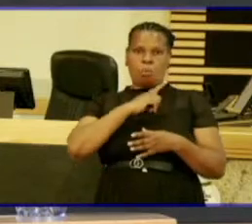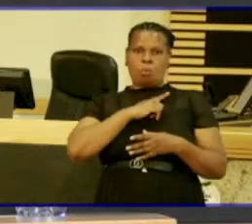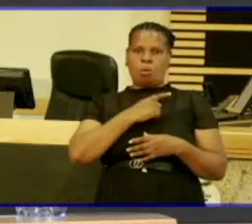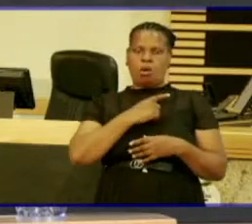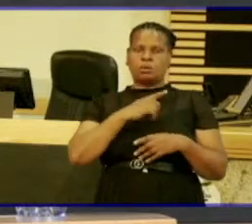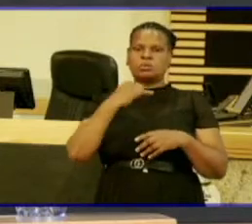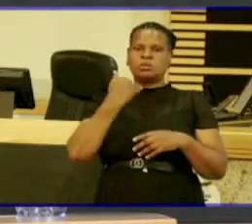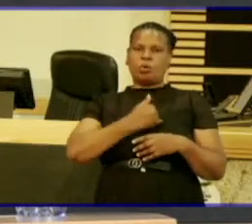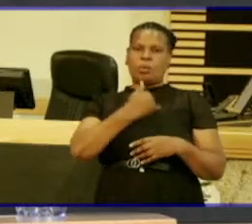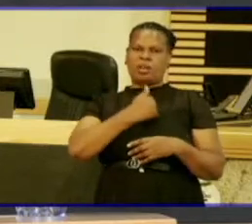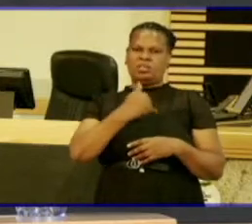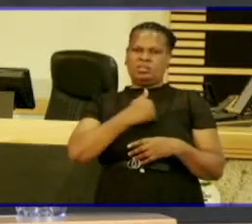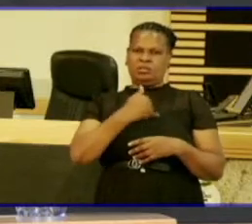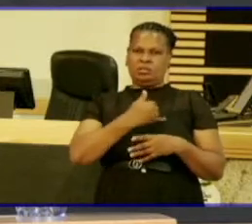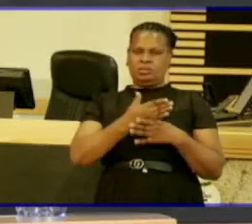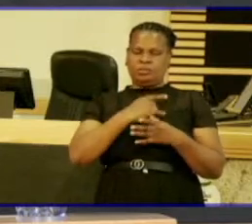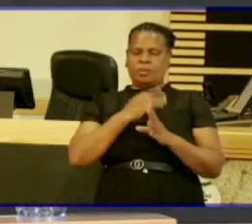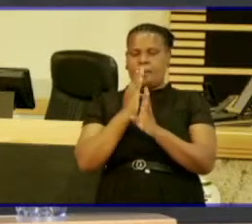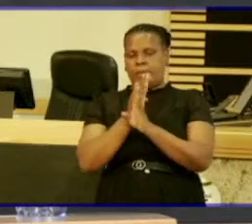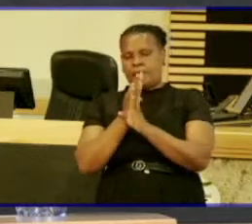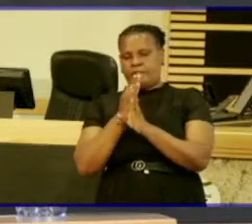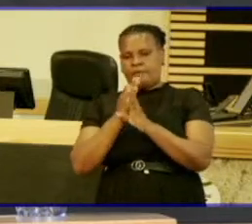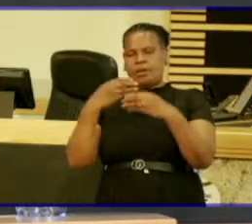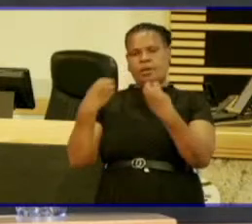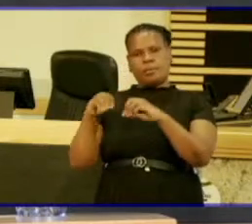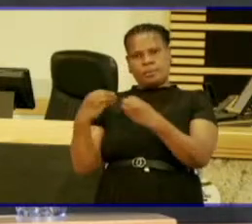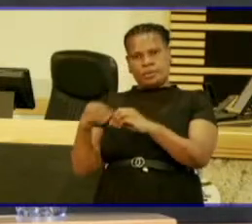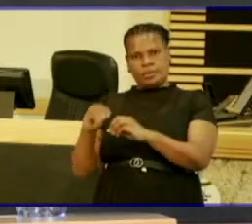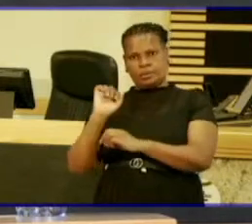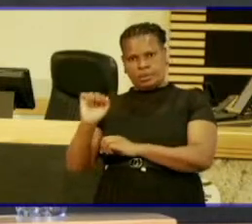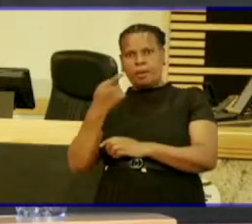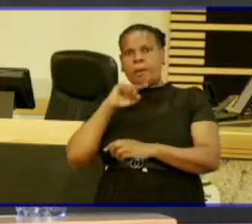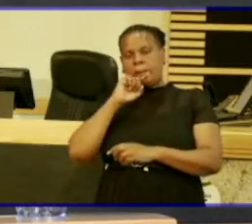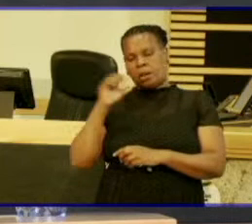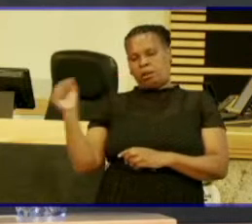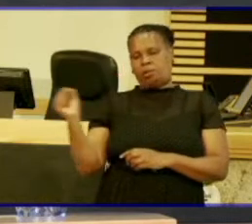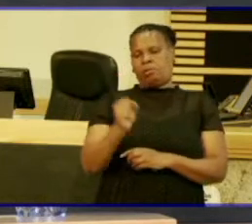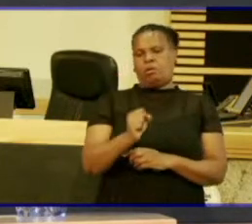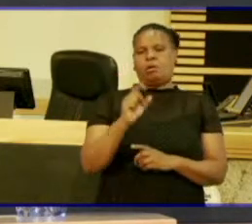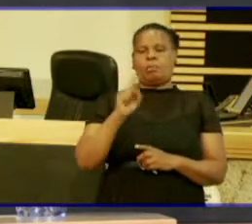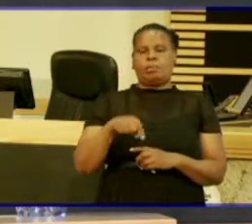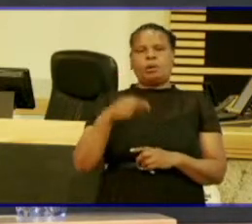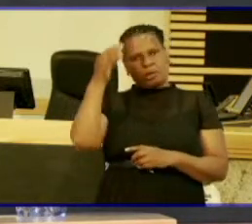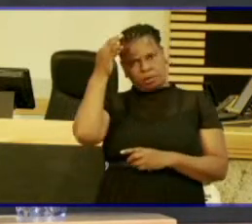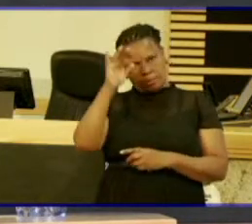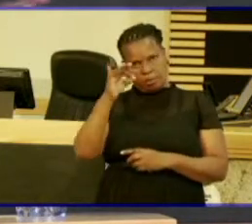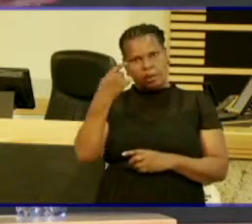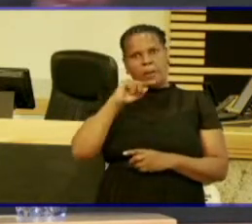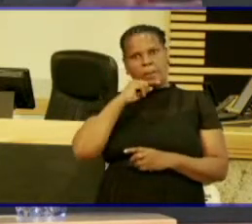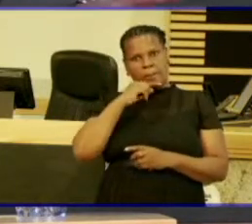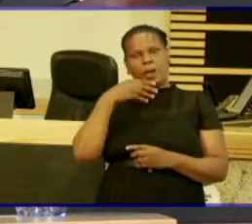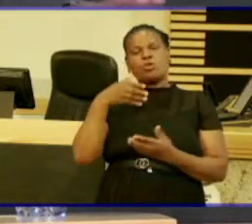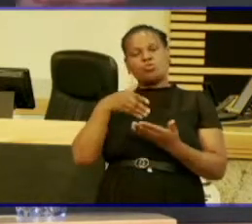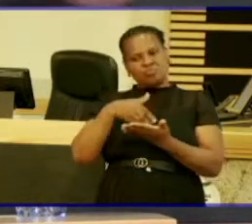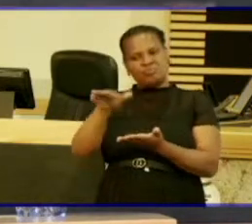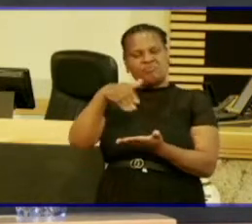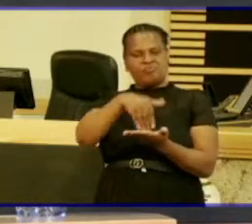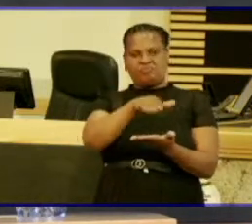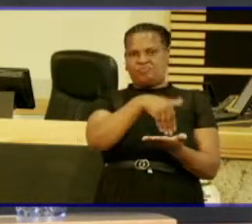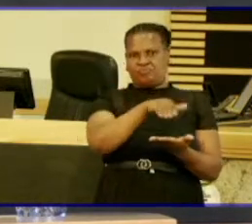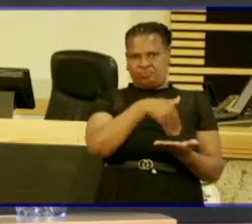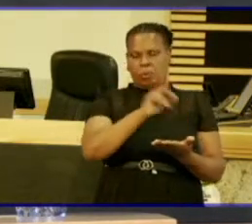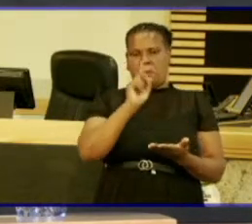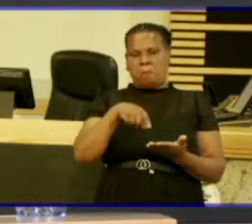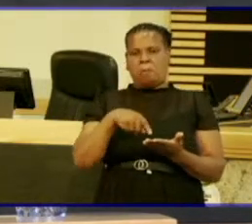phaya were running their private businesses, but they are also employed by government. So as on of nurses sizikhuphe ezo sizijonge kakuhle ikhona